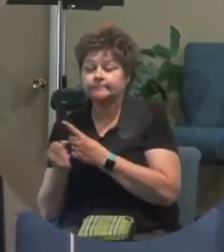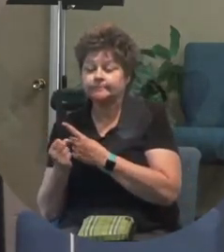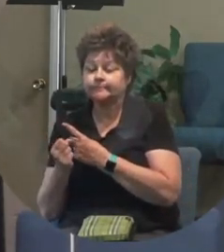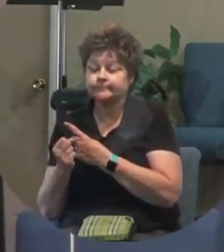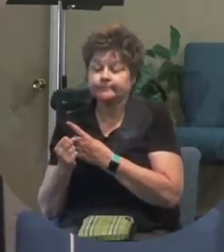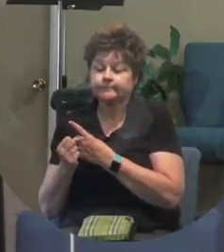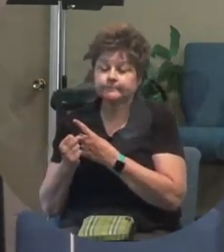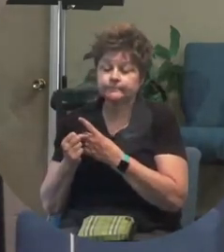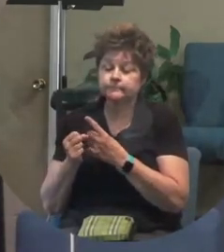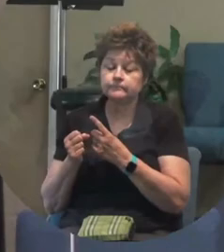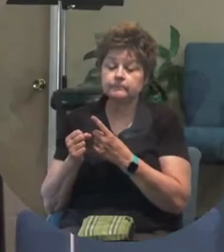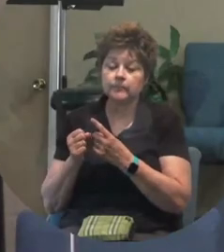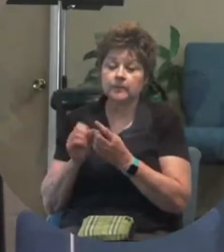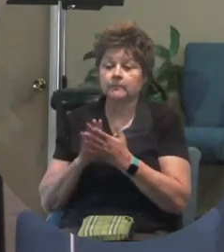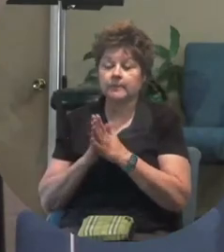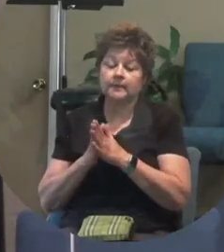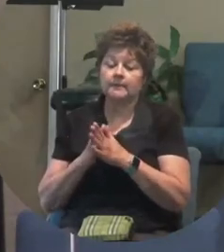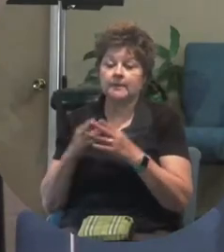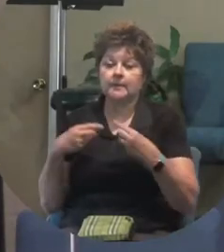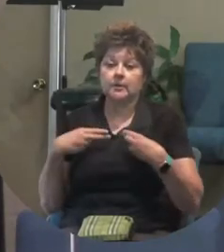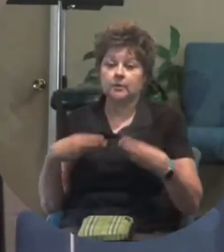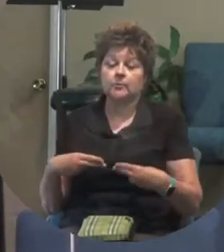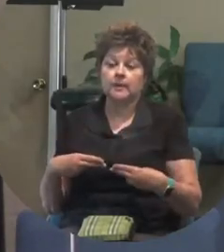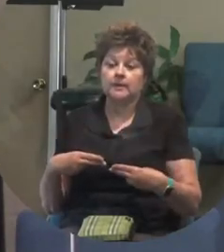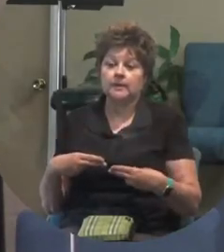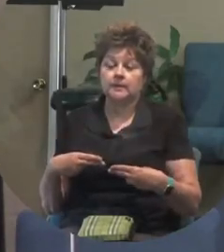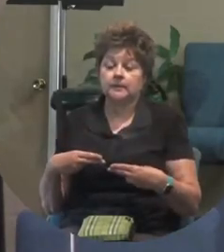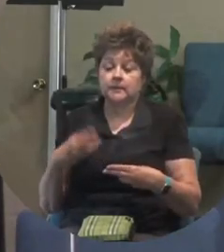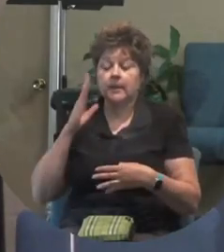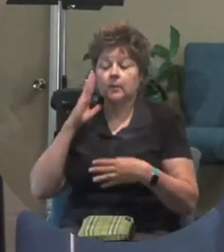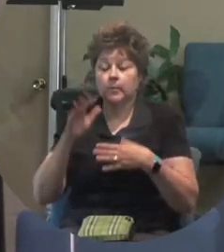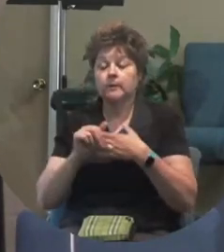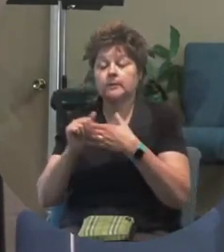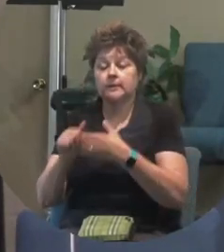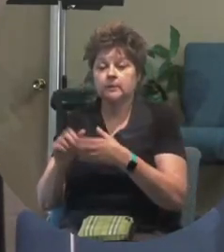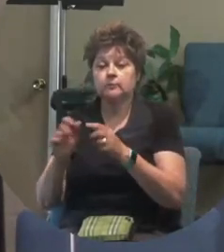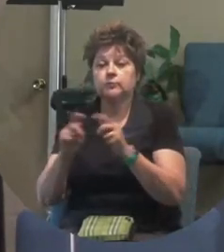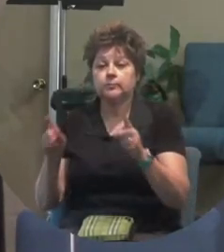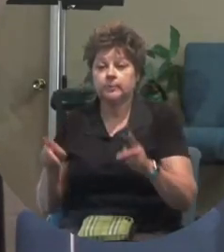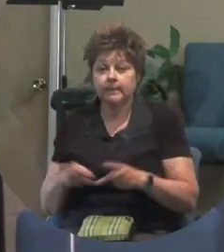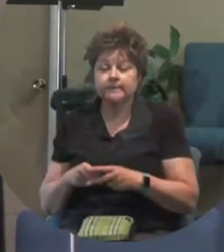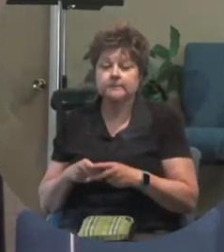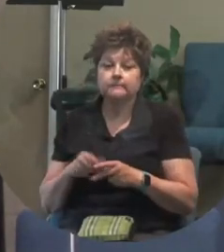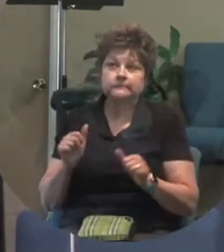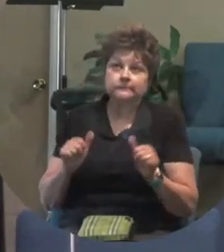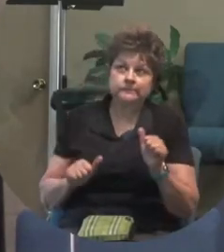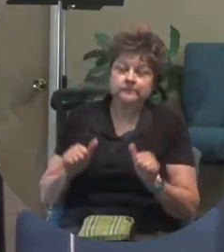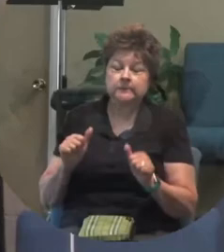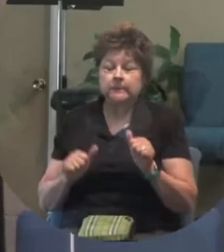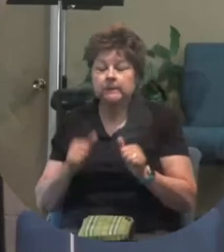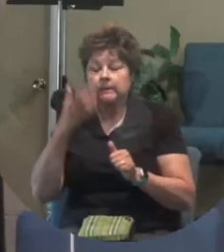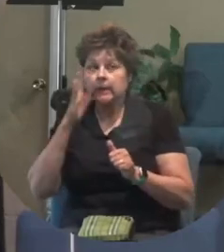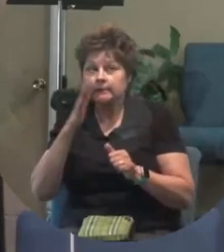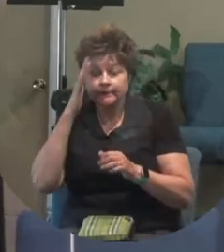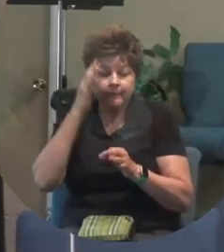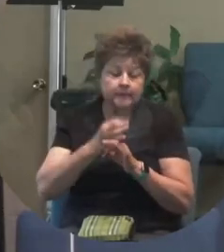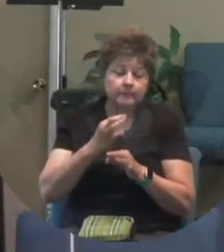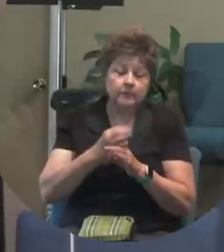of being a human, they will lead you to the place of questioning whether or not God is faithful.